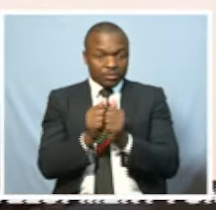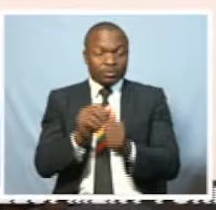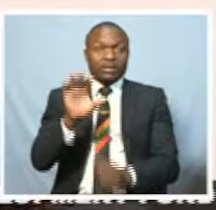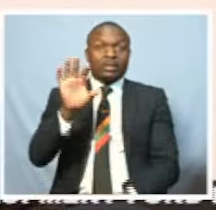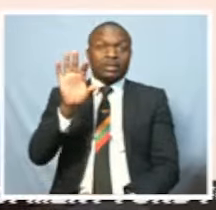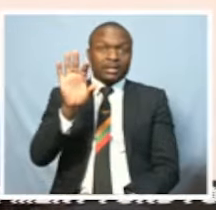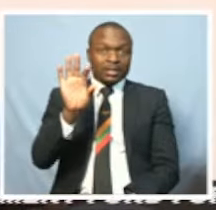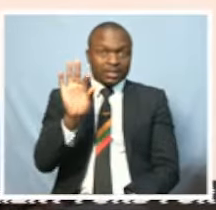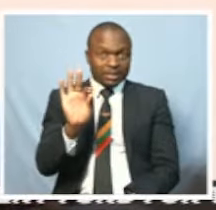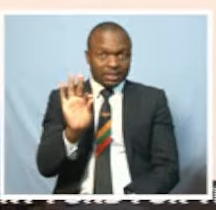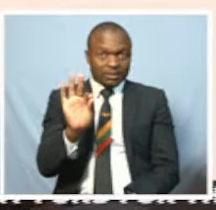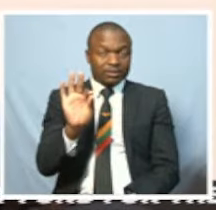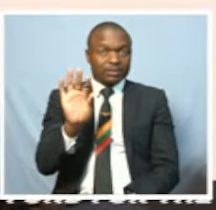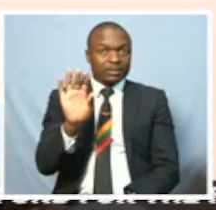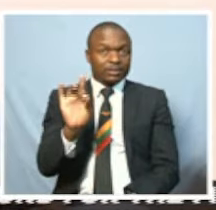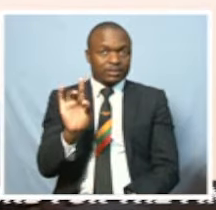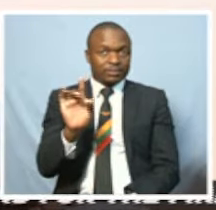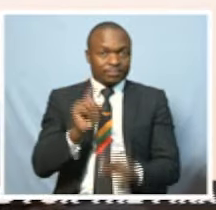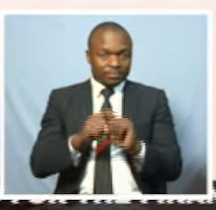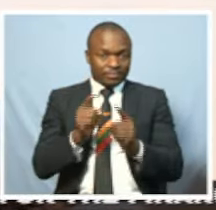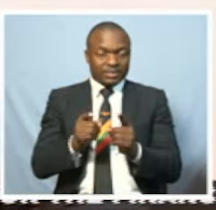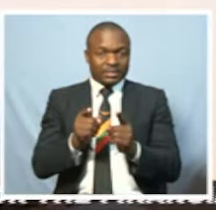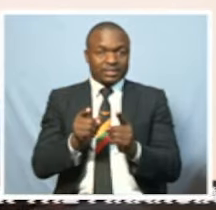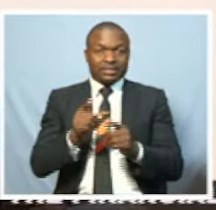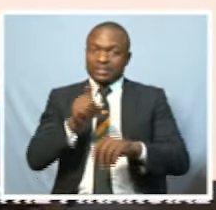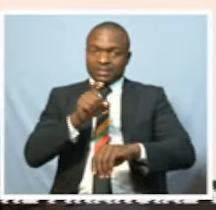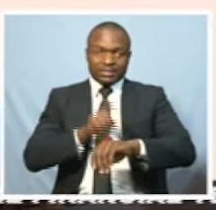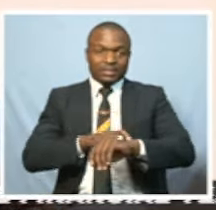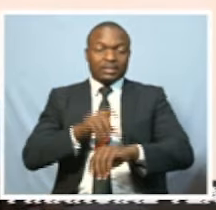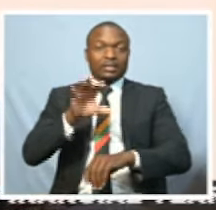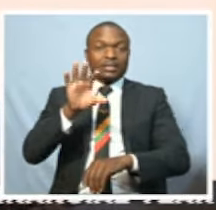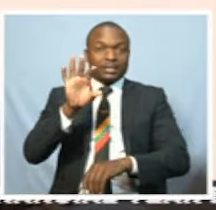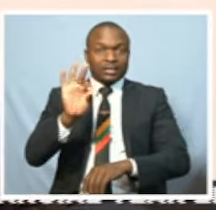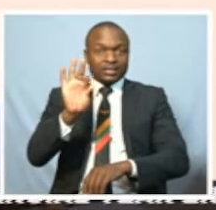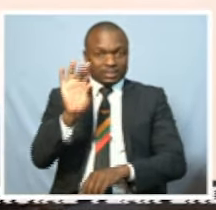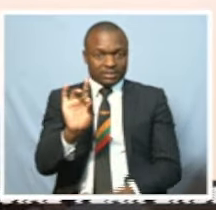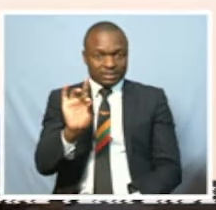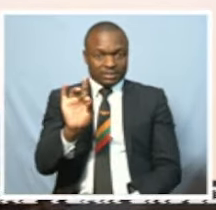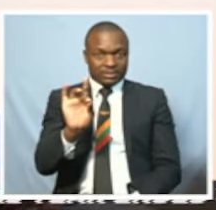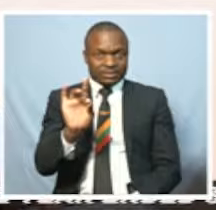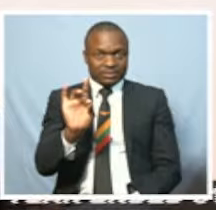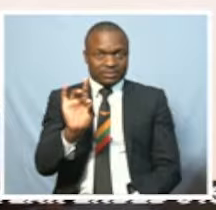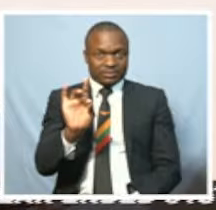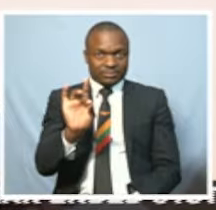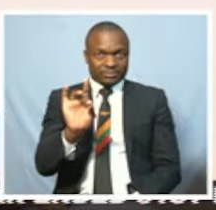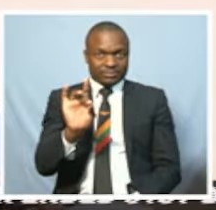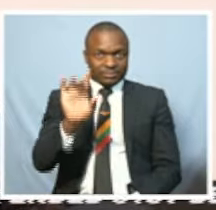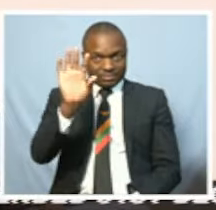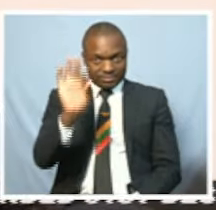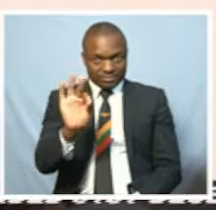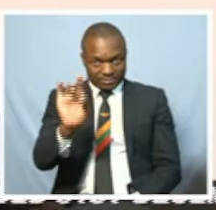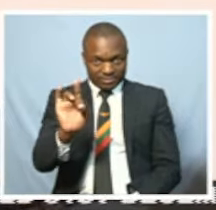98, it's within the 98. Within the 98.